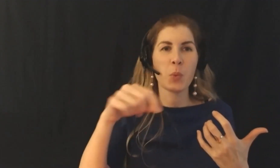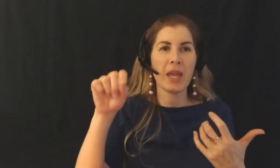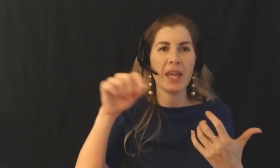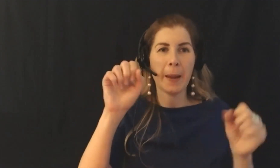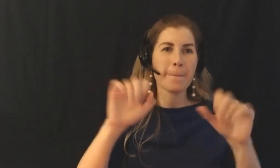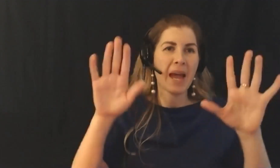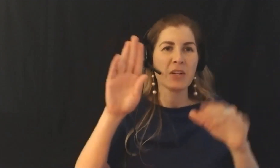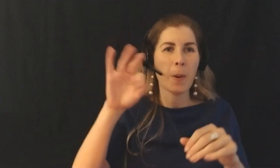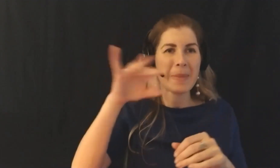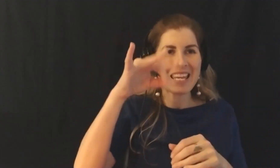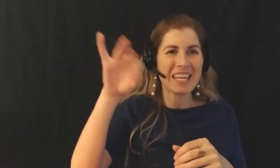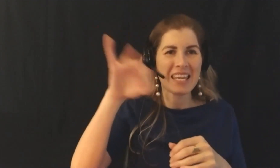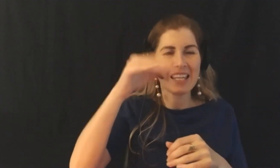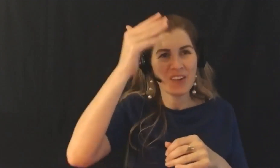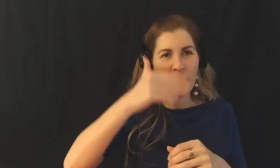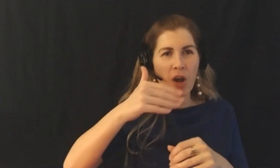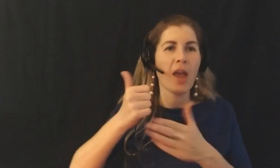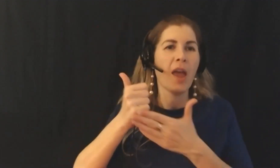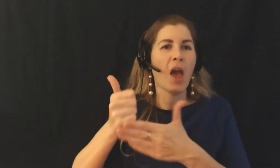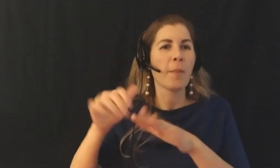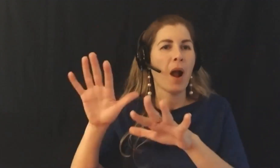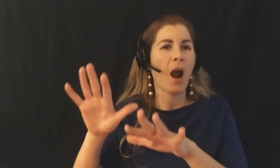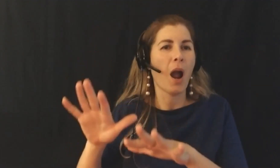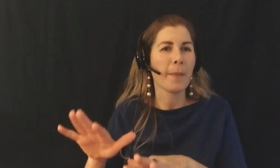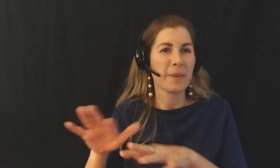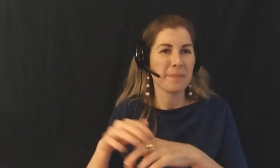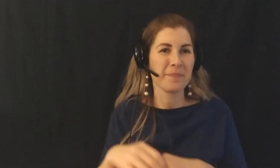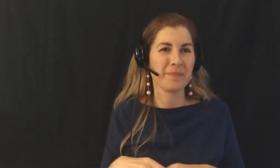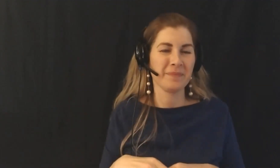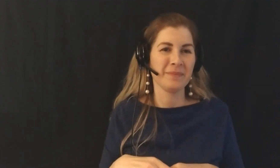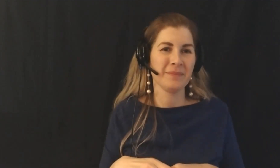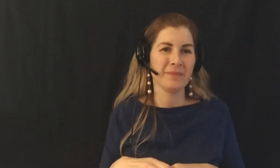of him just to calm him down.